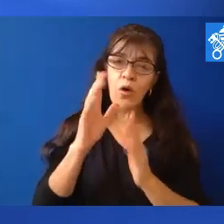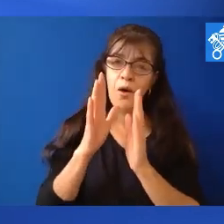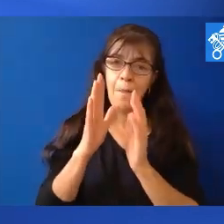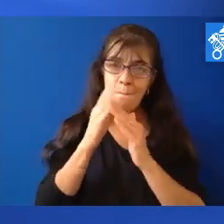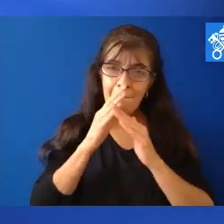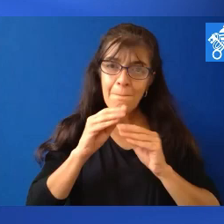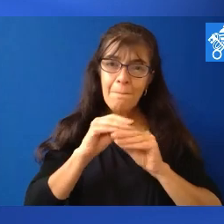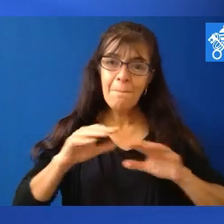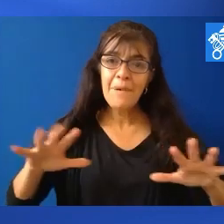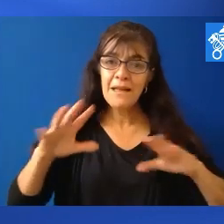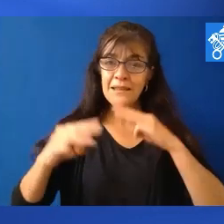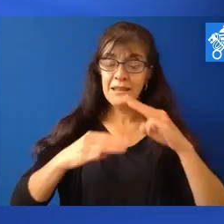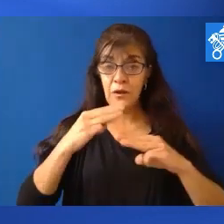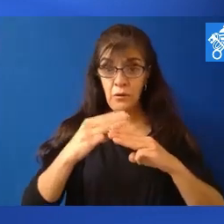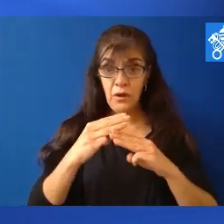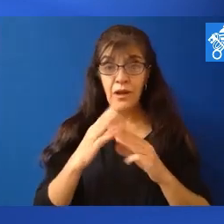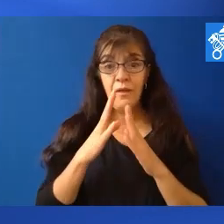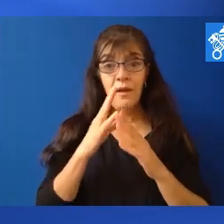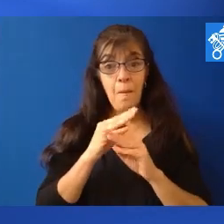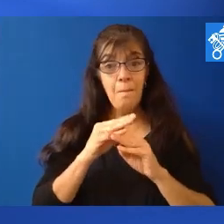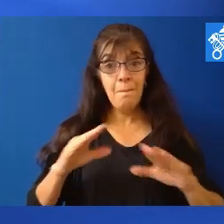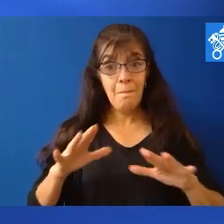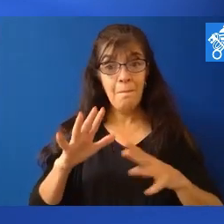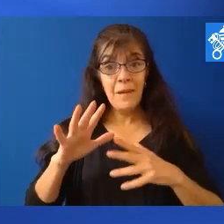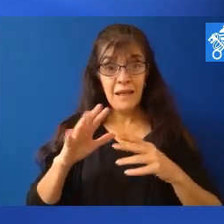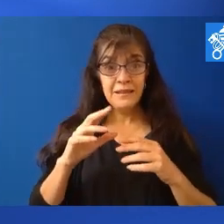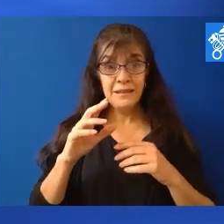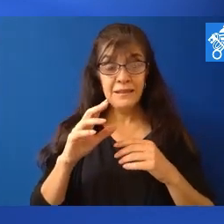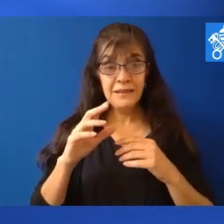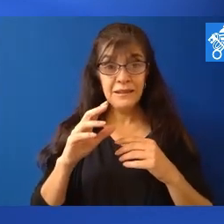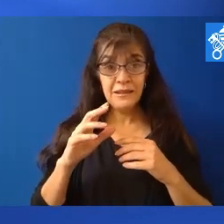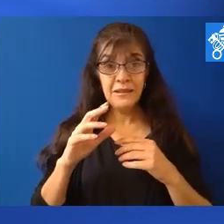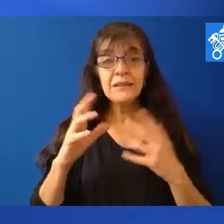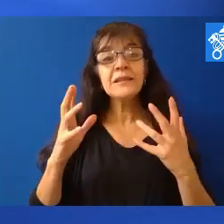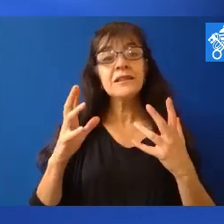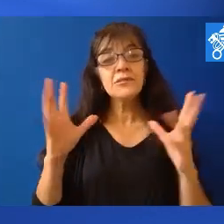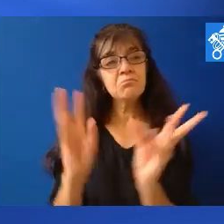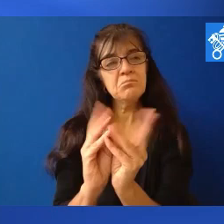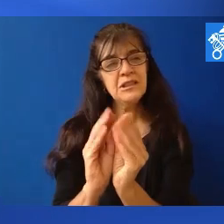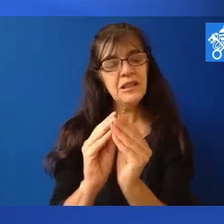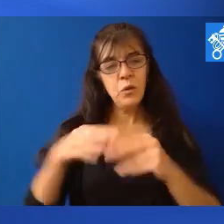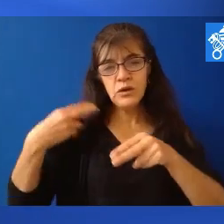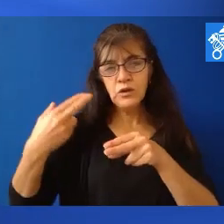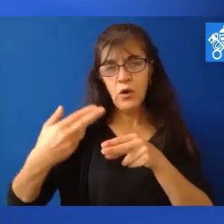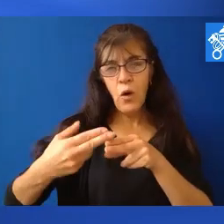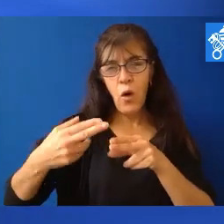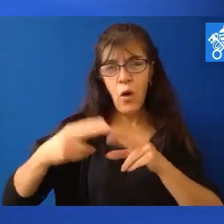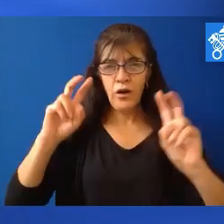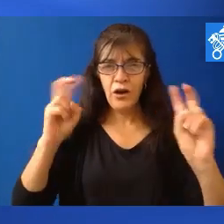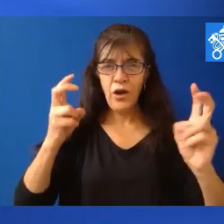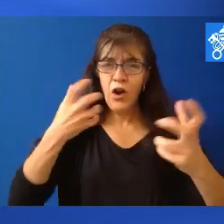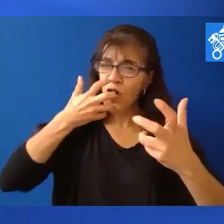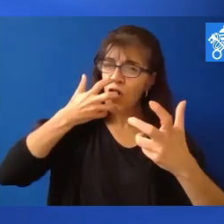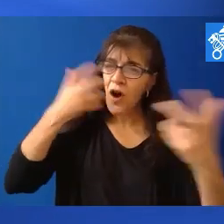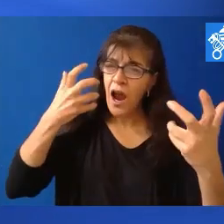in the world. The Peace Summit was held under the theme, Il Grido della Pace, the cry